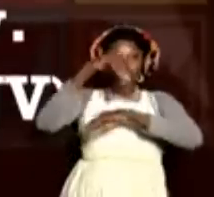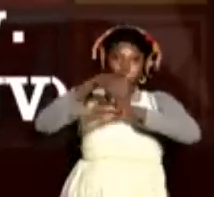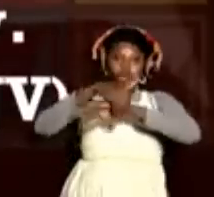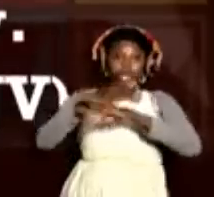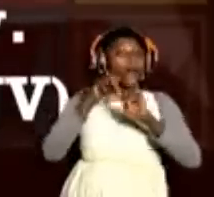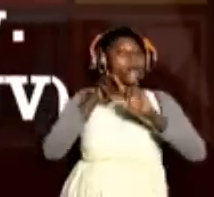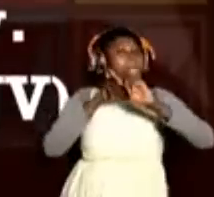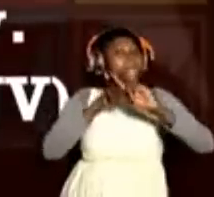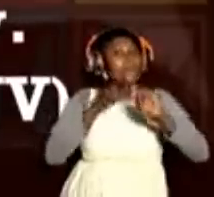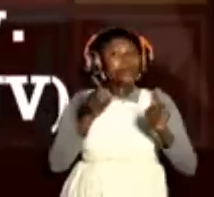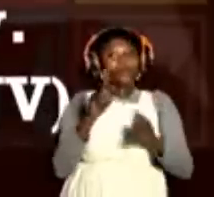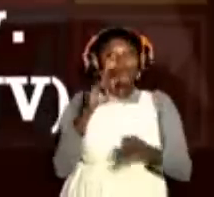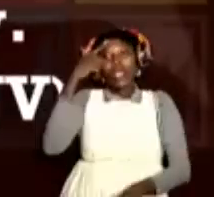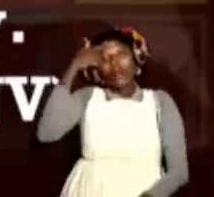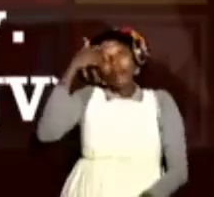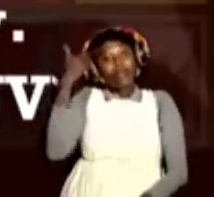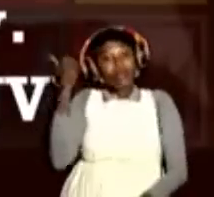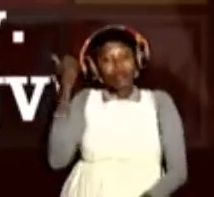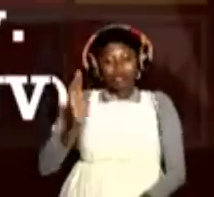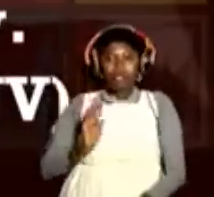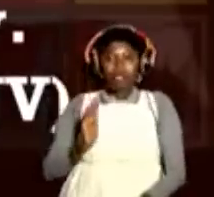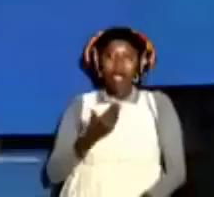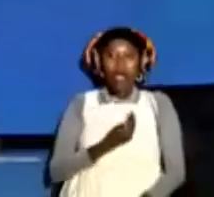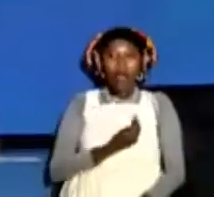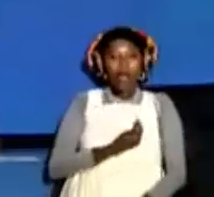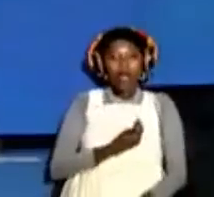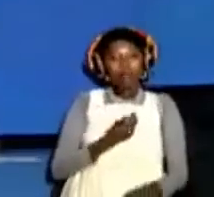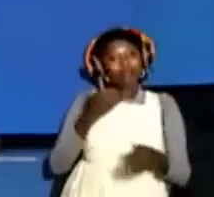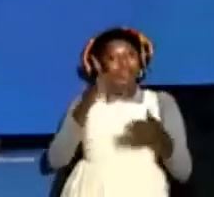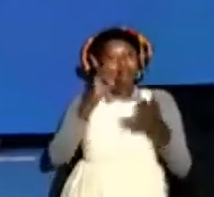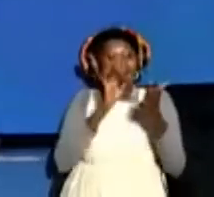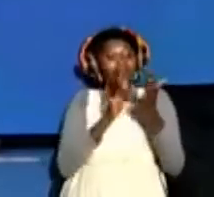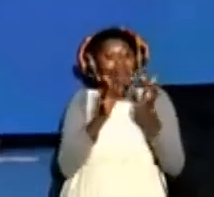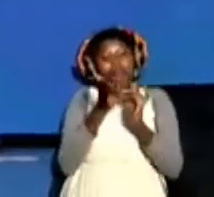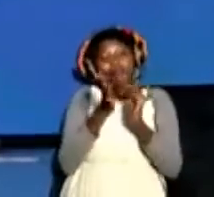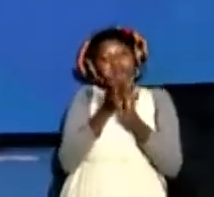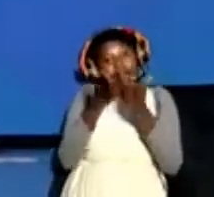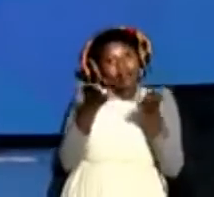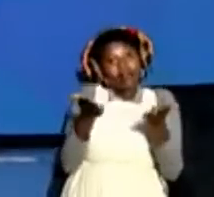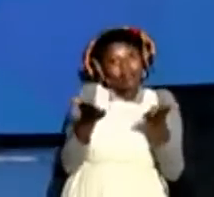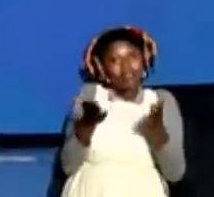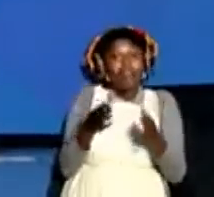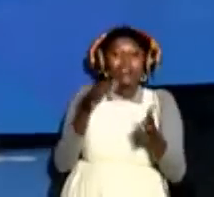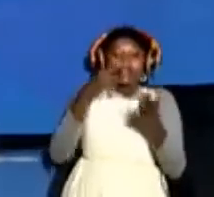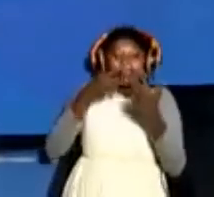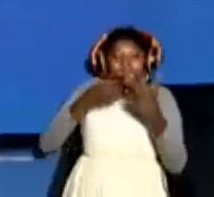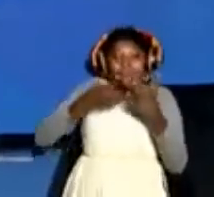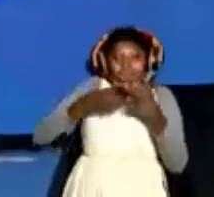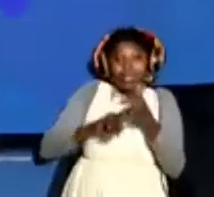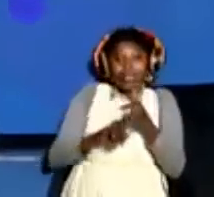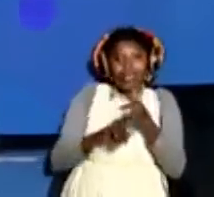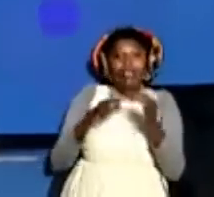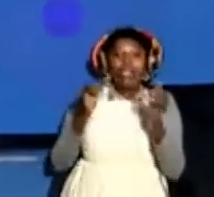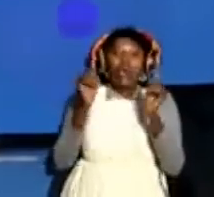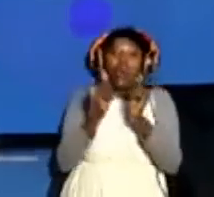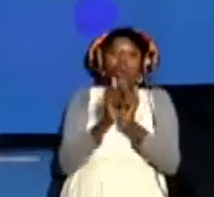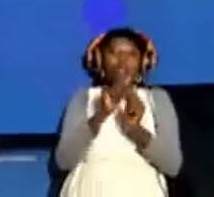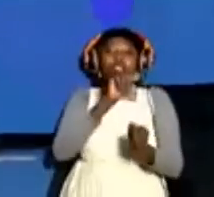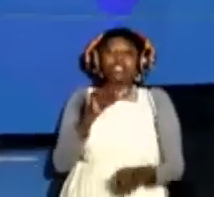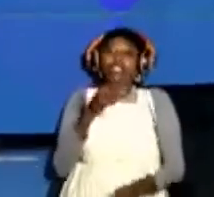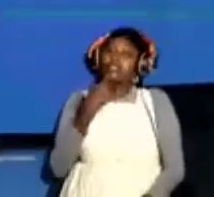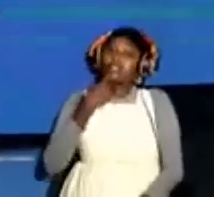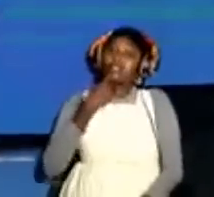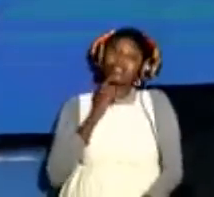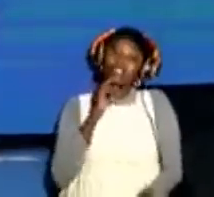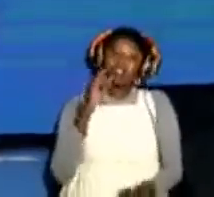But because our text, verse 19, started with a very curious word,